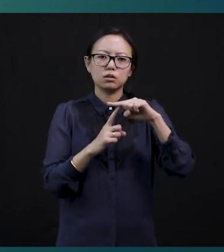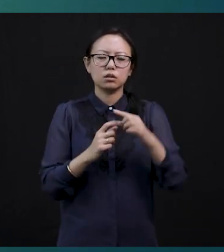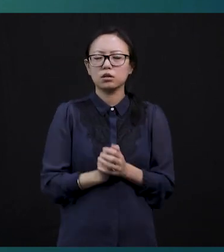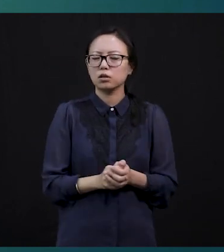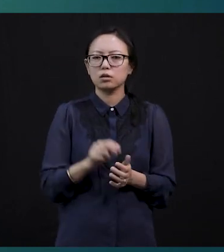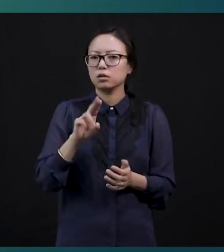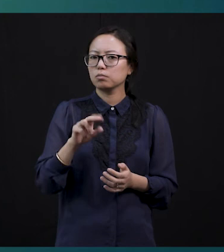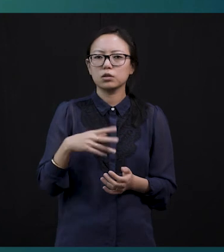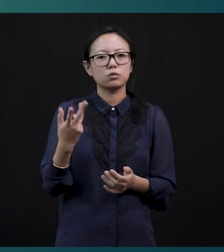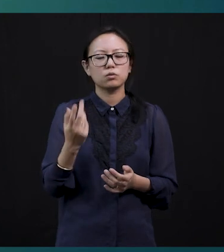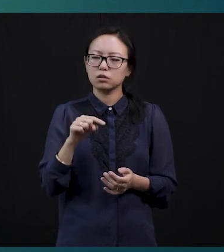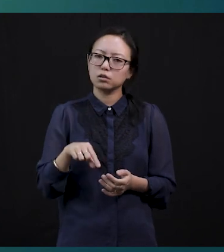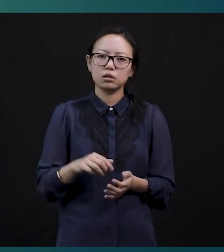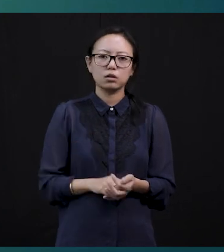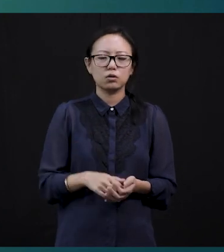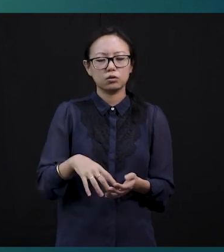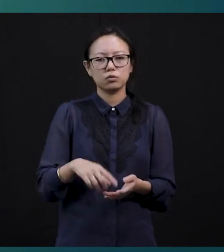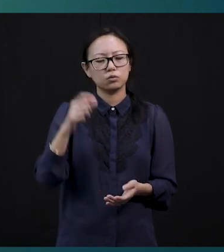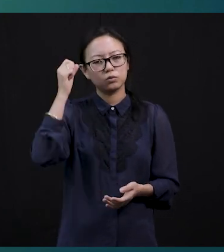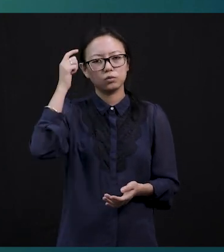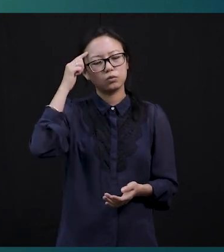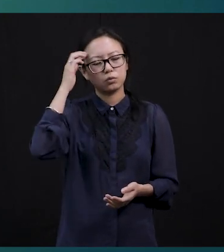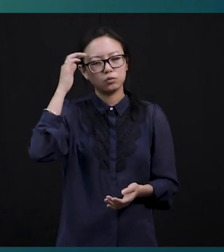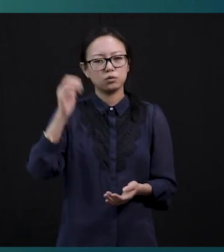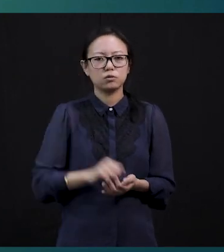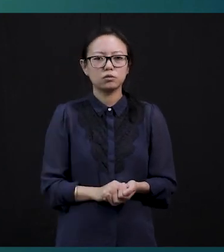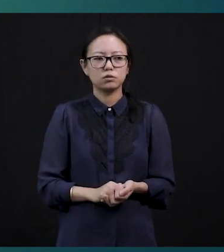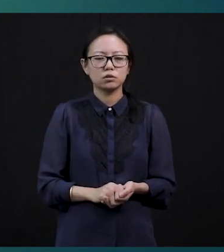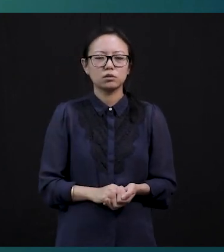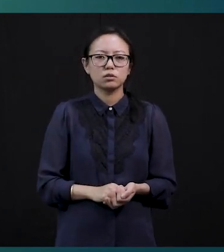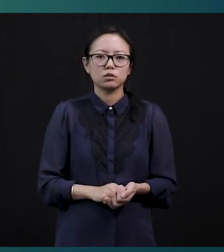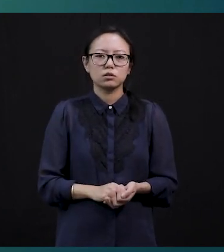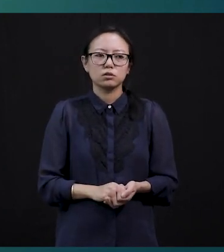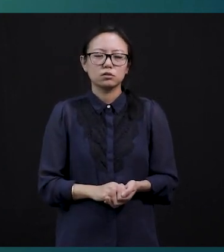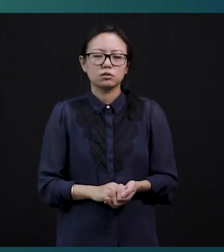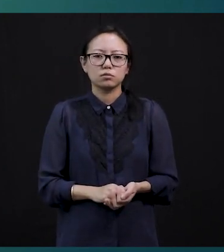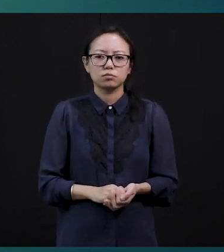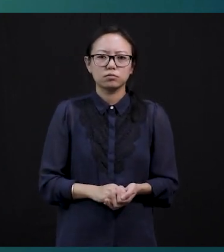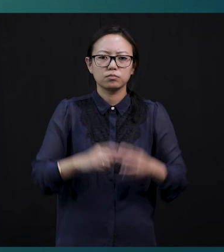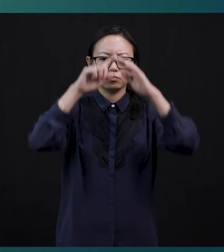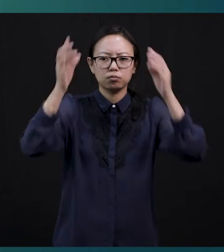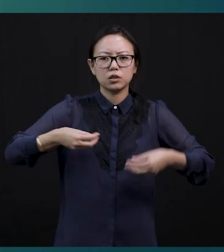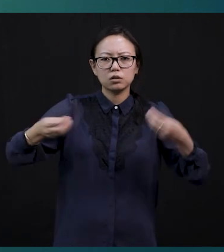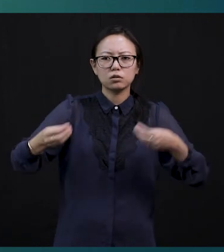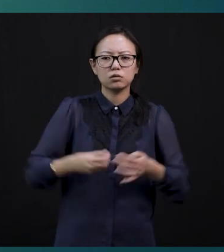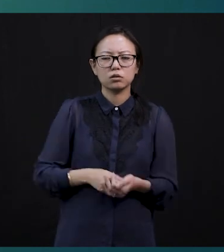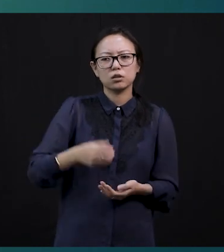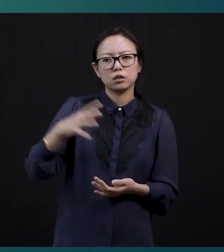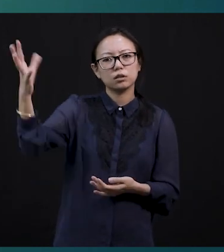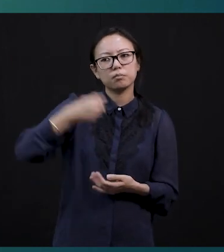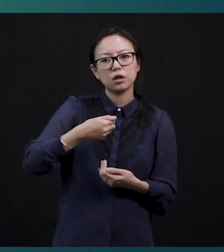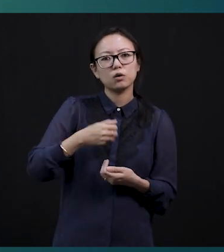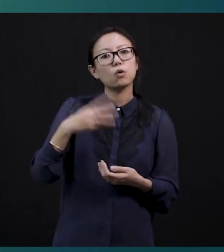and producers both get a benefit. You get a benefit of buying and enjoying, and they get a benefit of selling